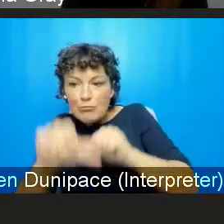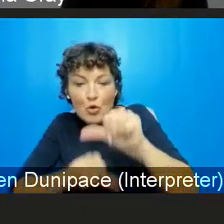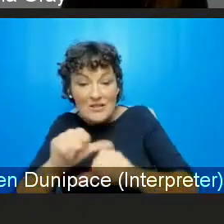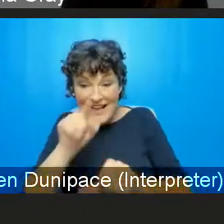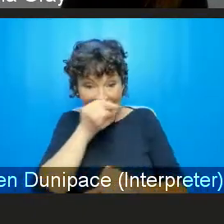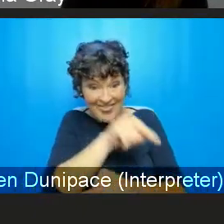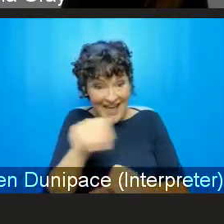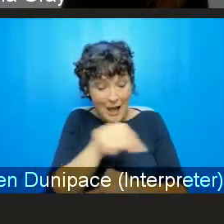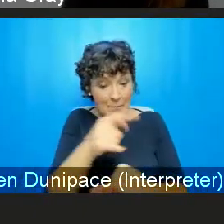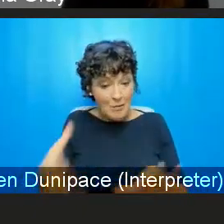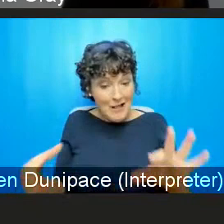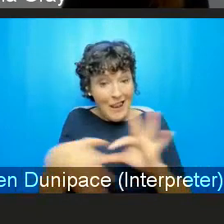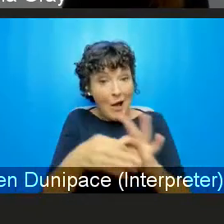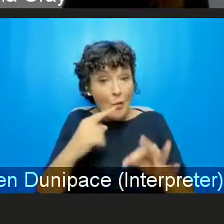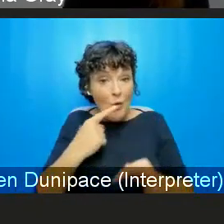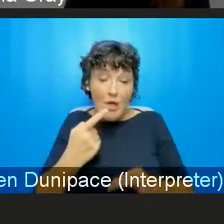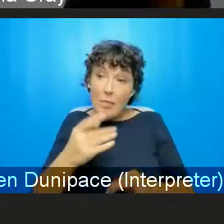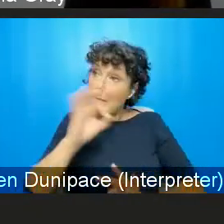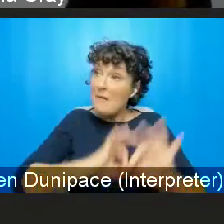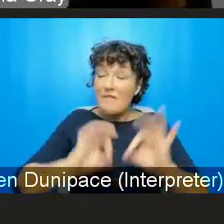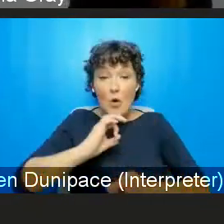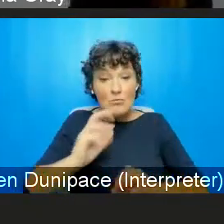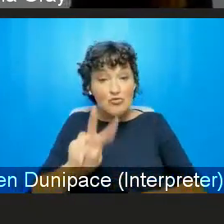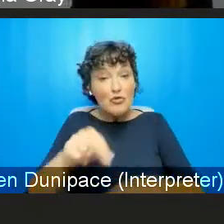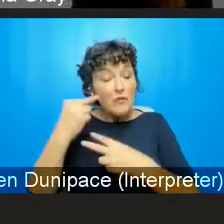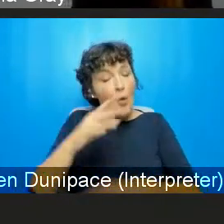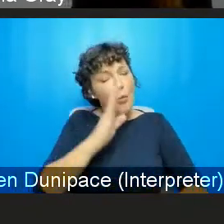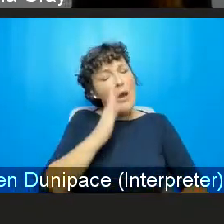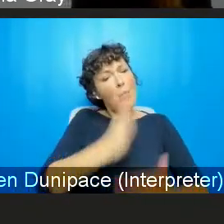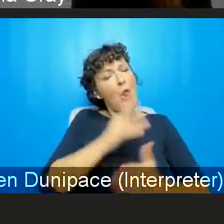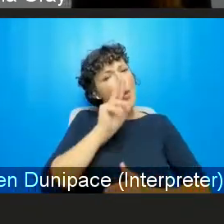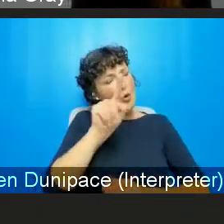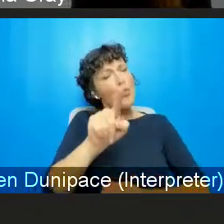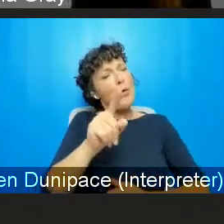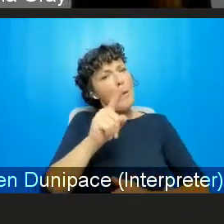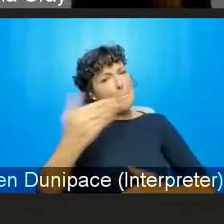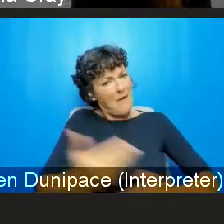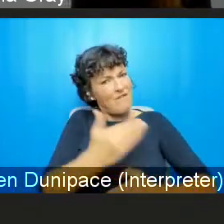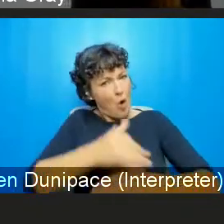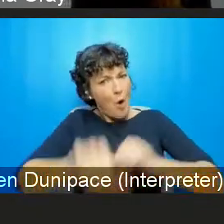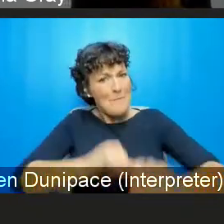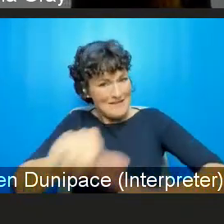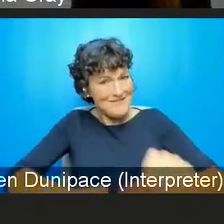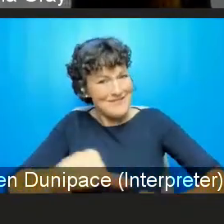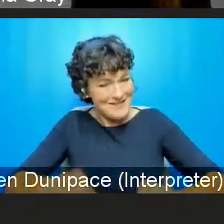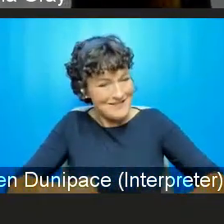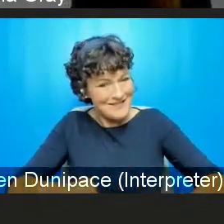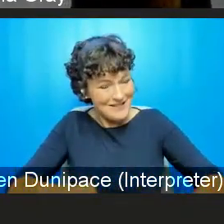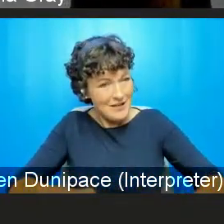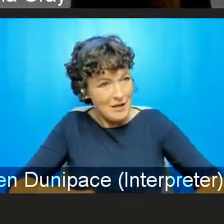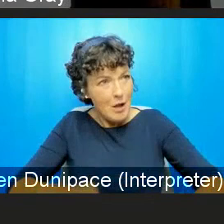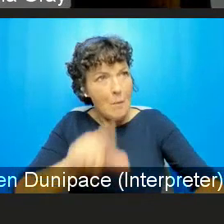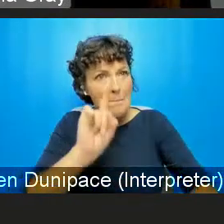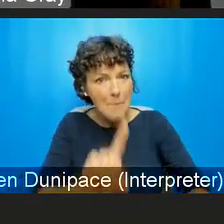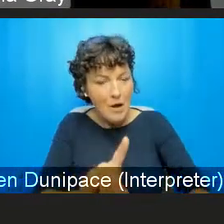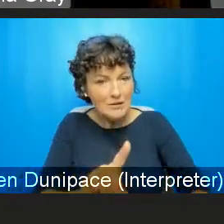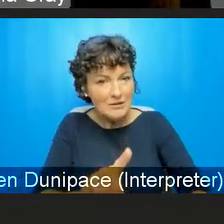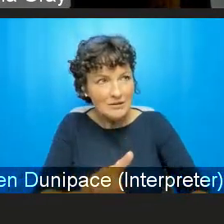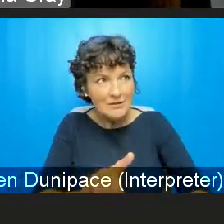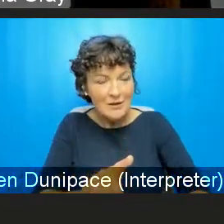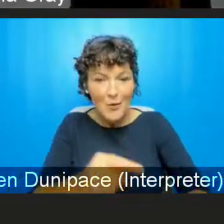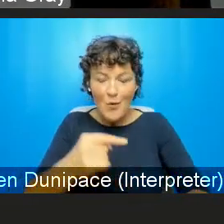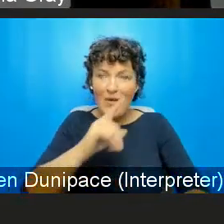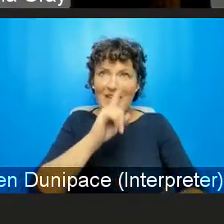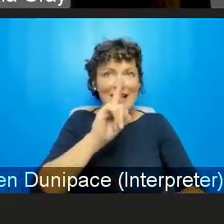it's a recognition that, you know, we'll look at performance, but, you know, what support can we give to you